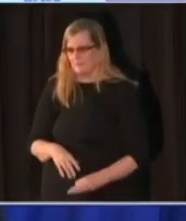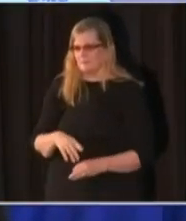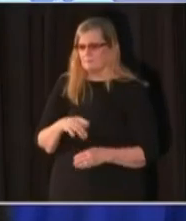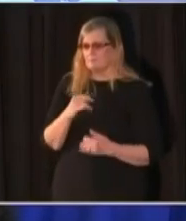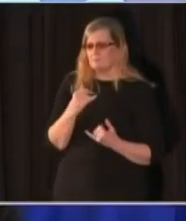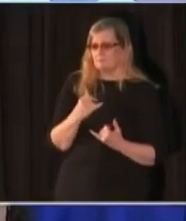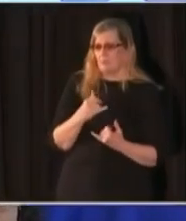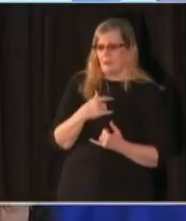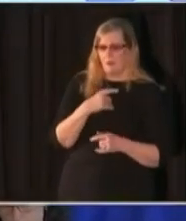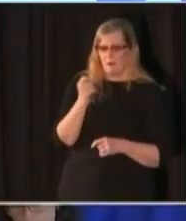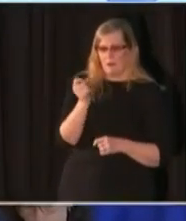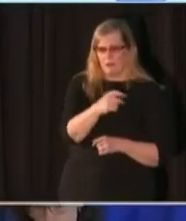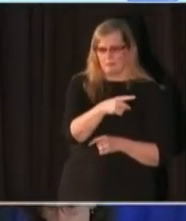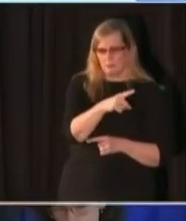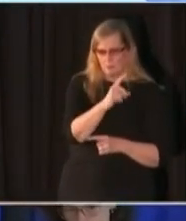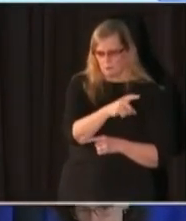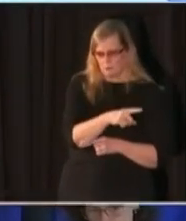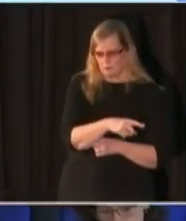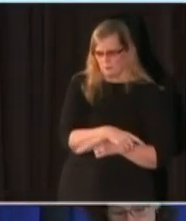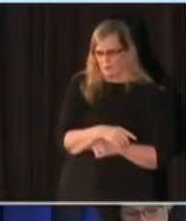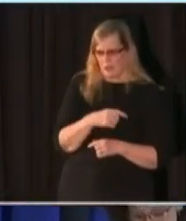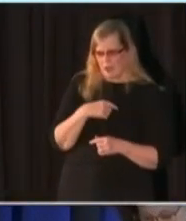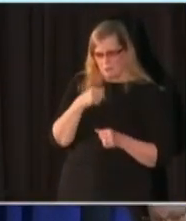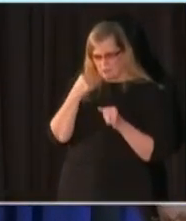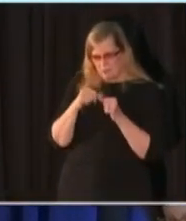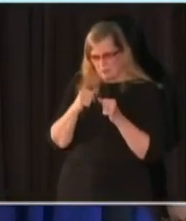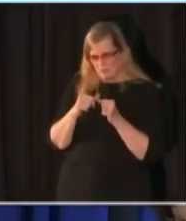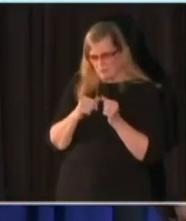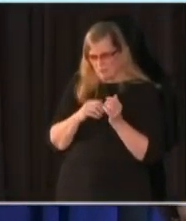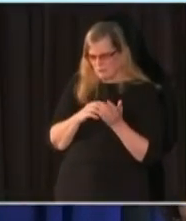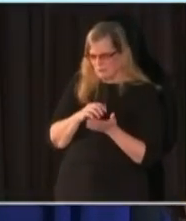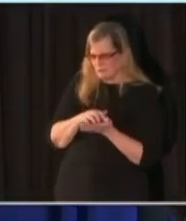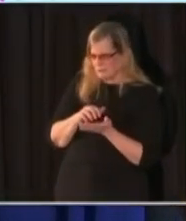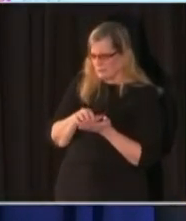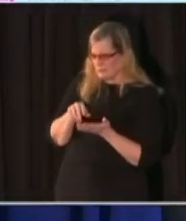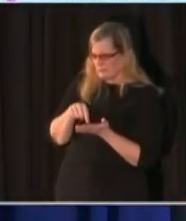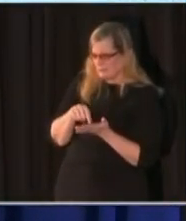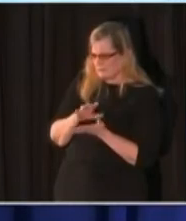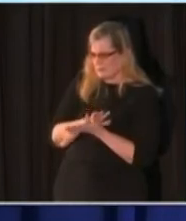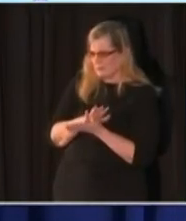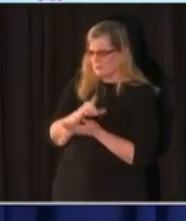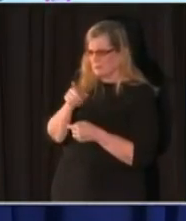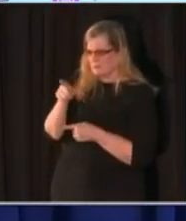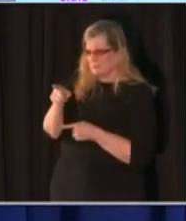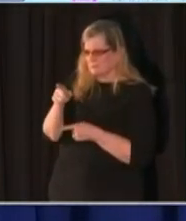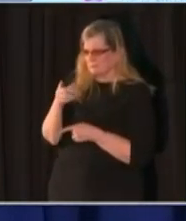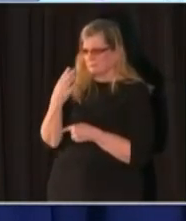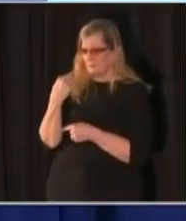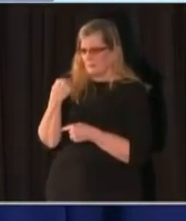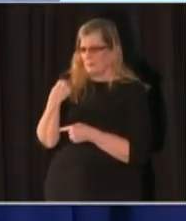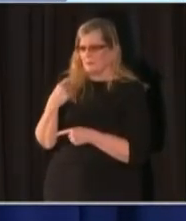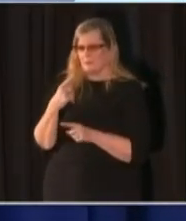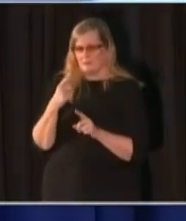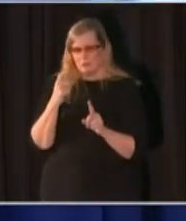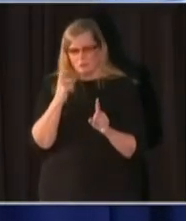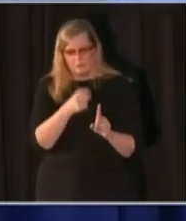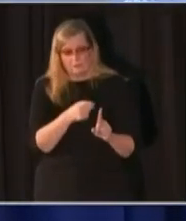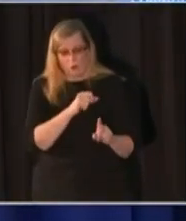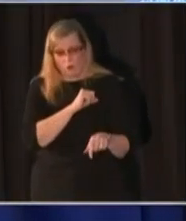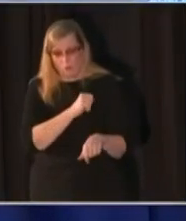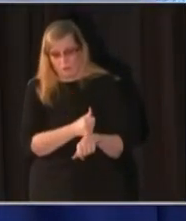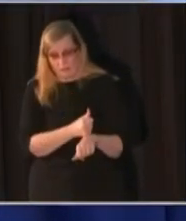was draft legislation that was sent to the council in full that spoke to give you authority